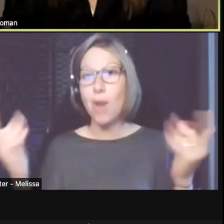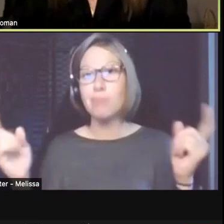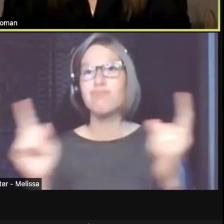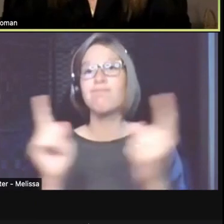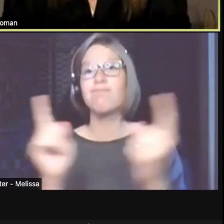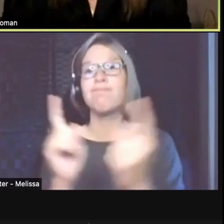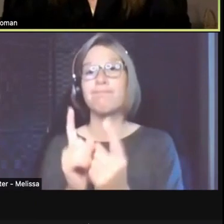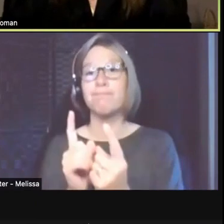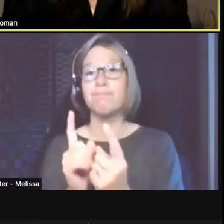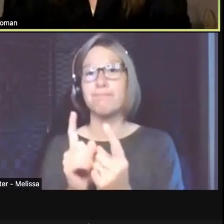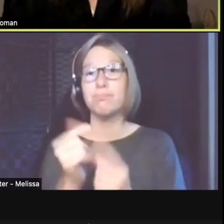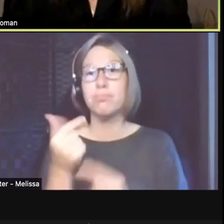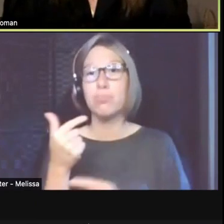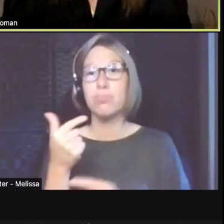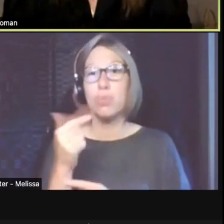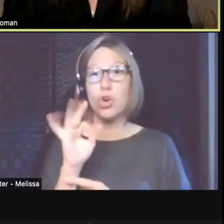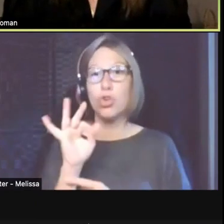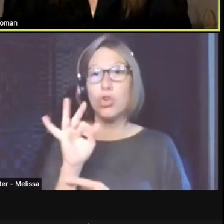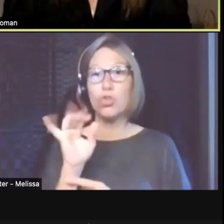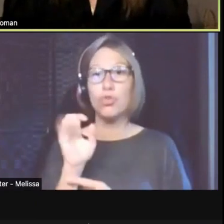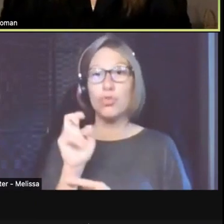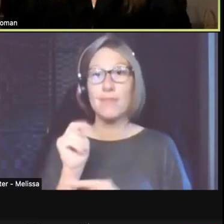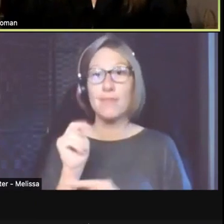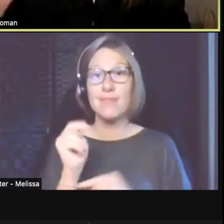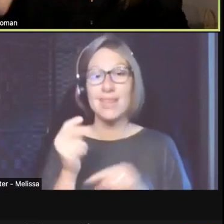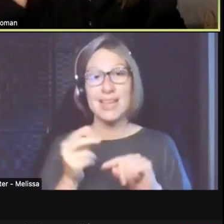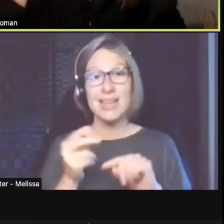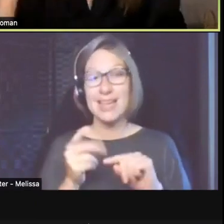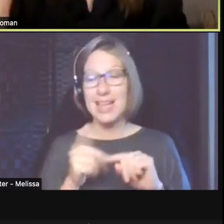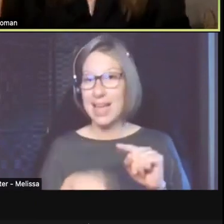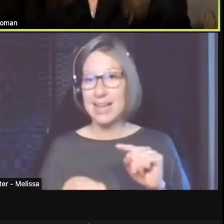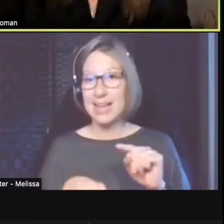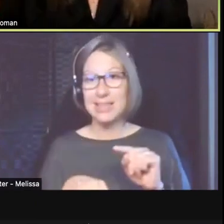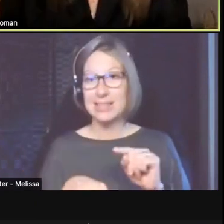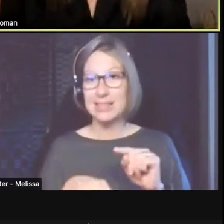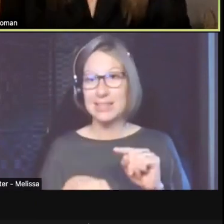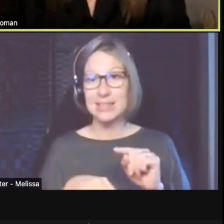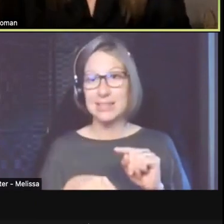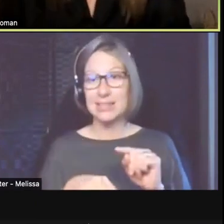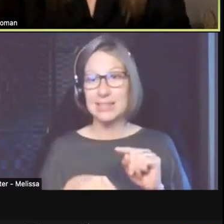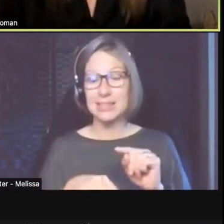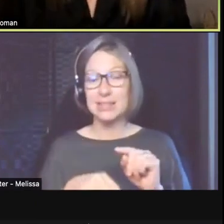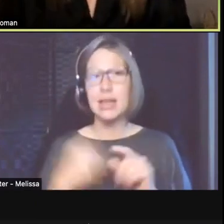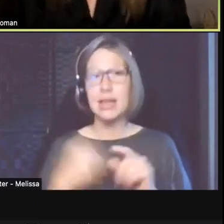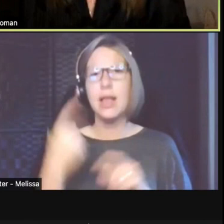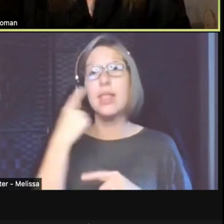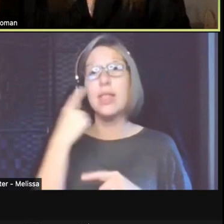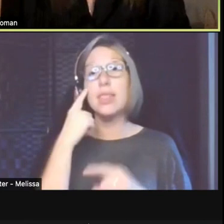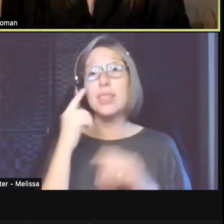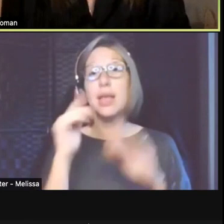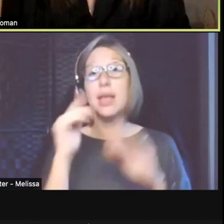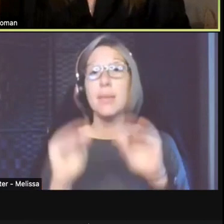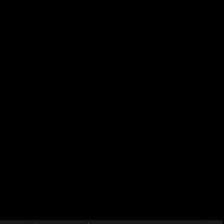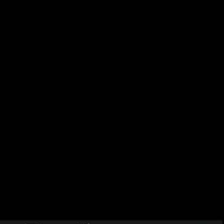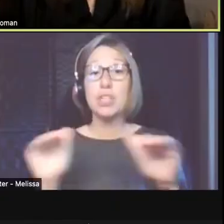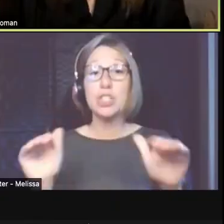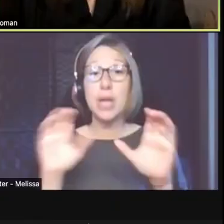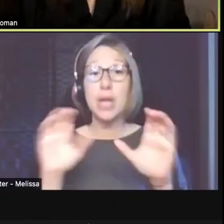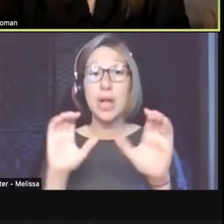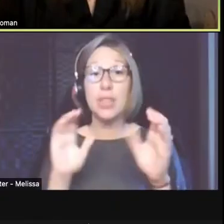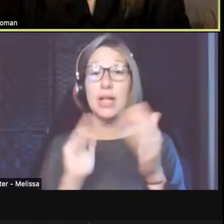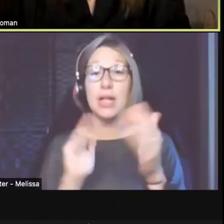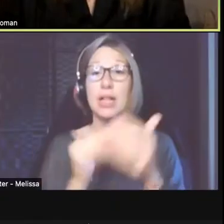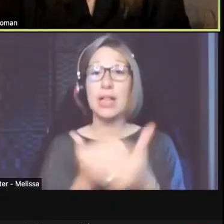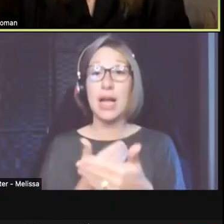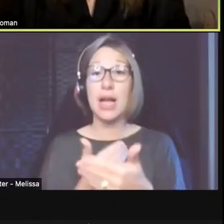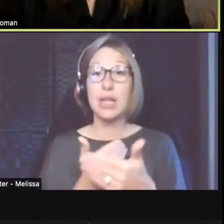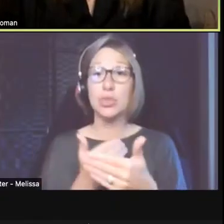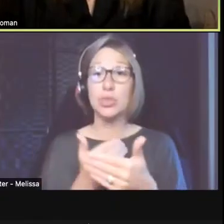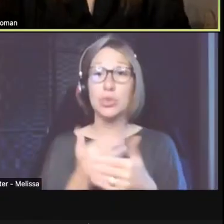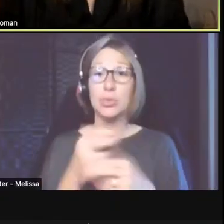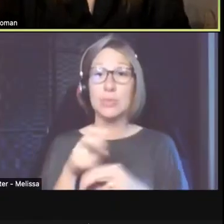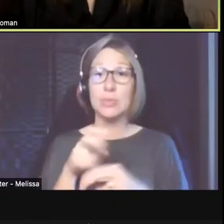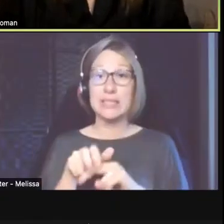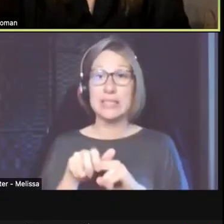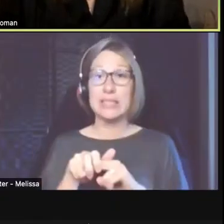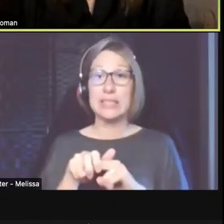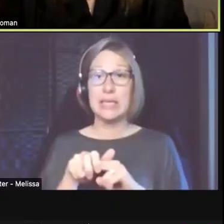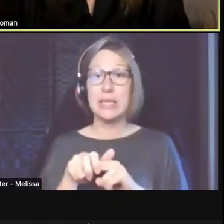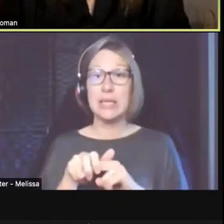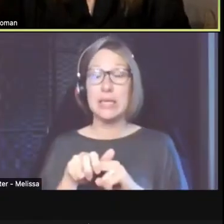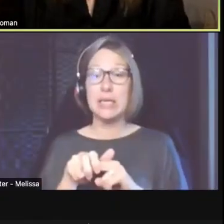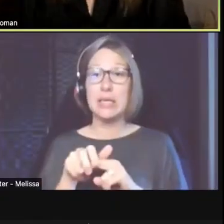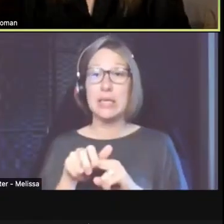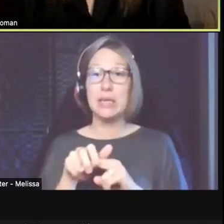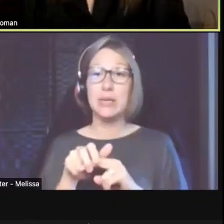Griffin can't do that. Think about the child in the classroom in that seated position or in